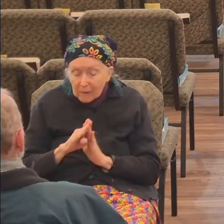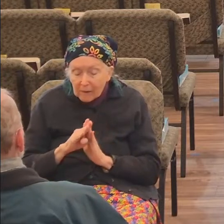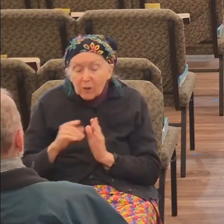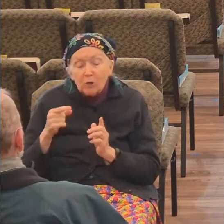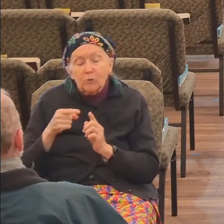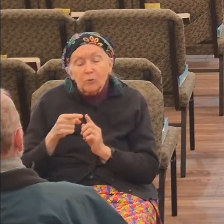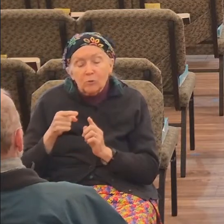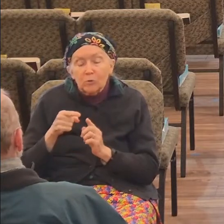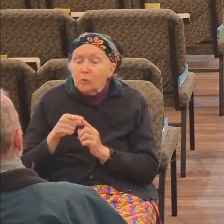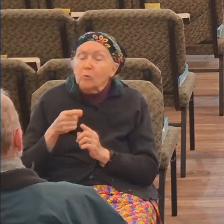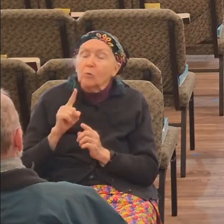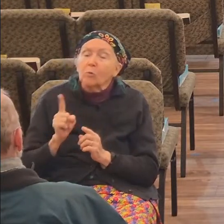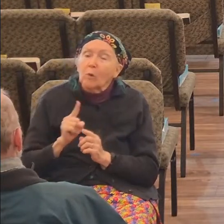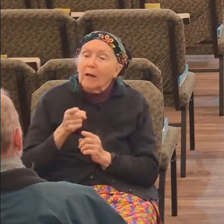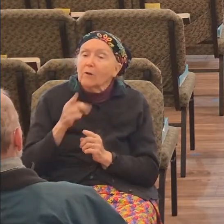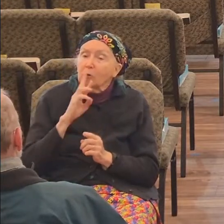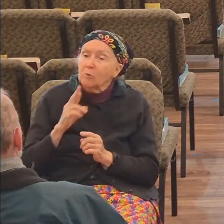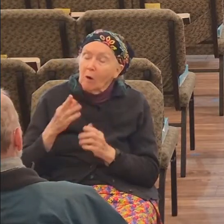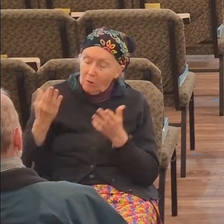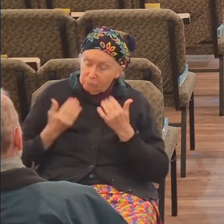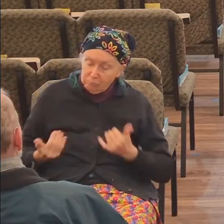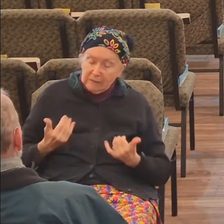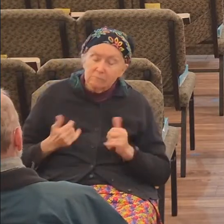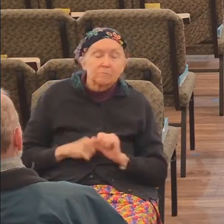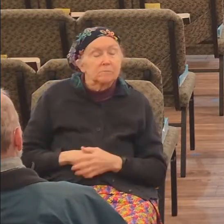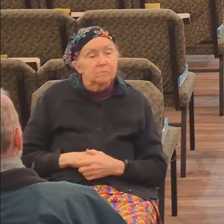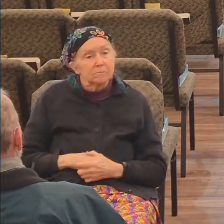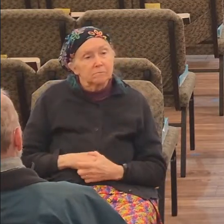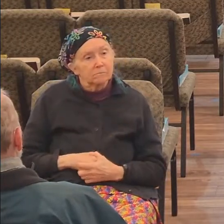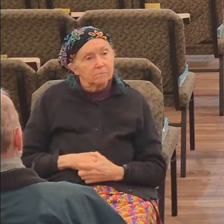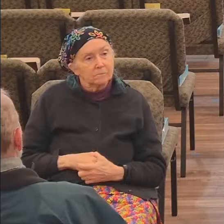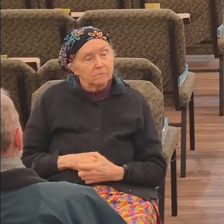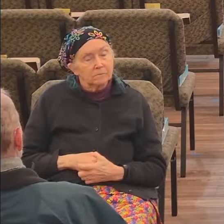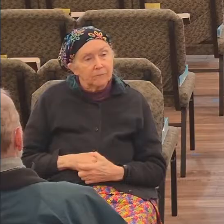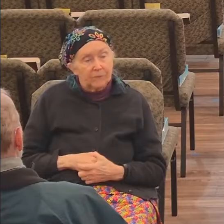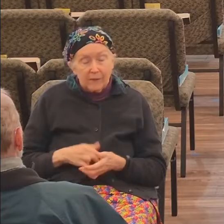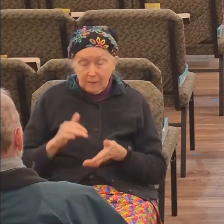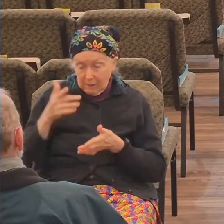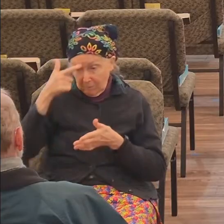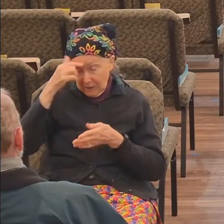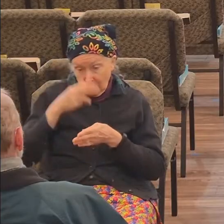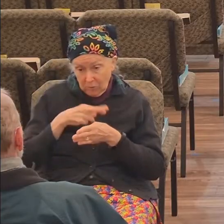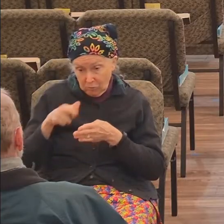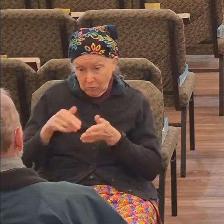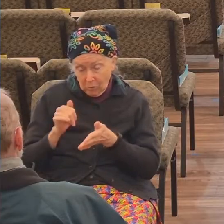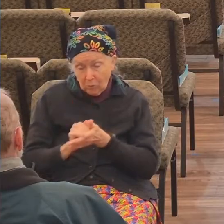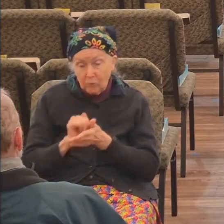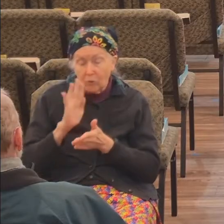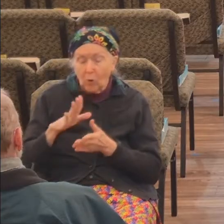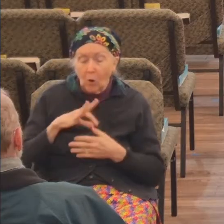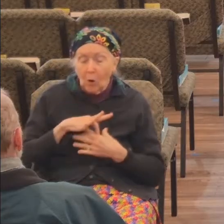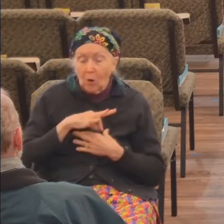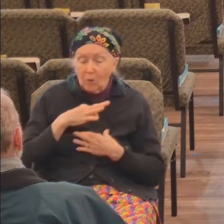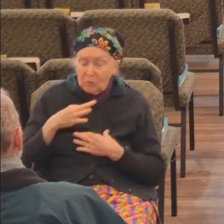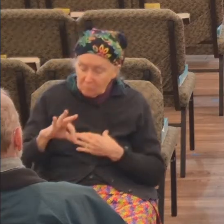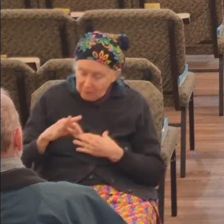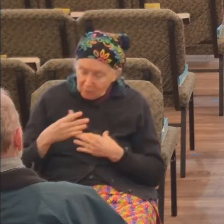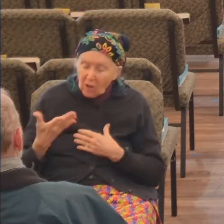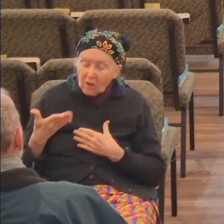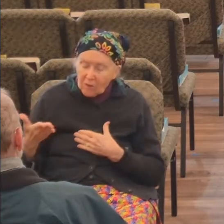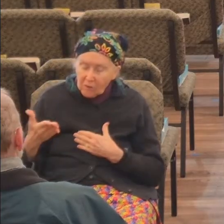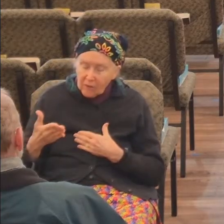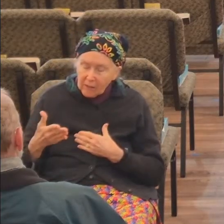the present moment, okay? And as a result of that spiritual formation, the things you're told, you're taught,